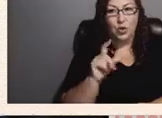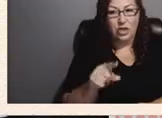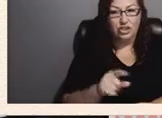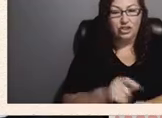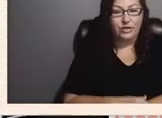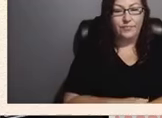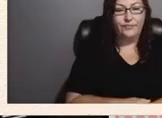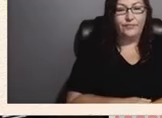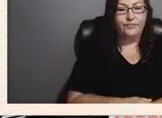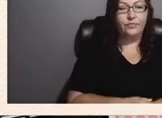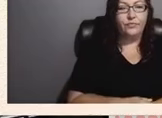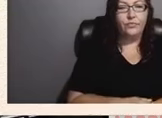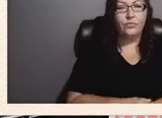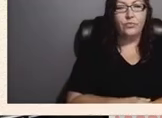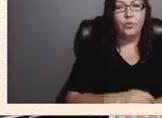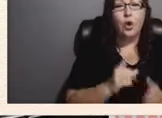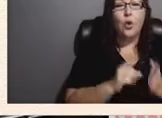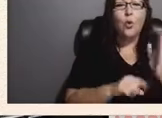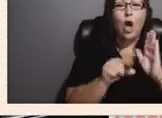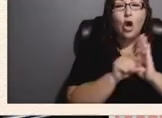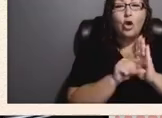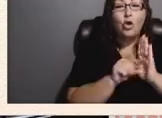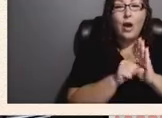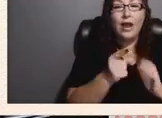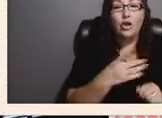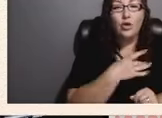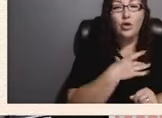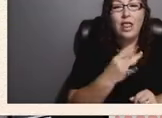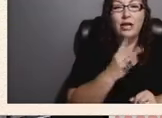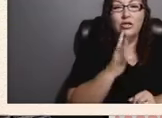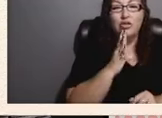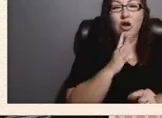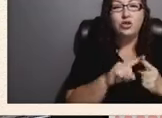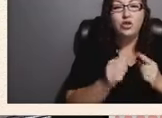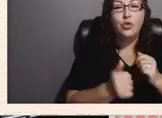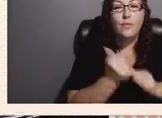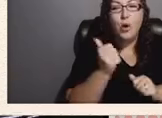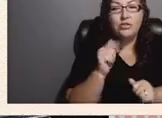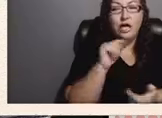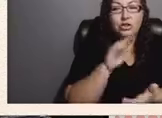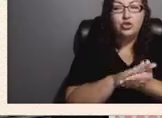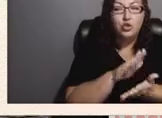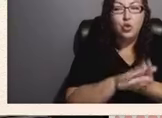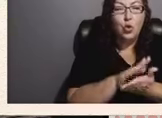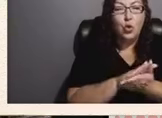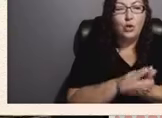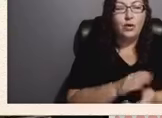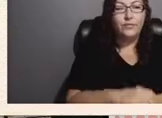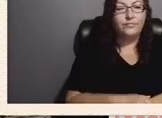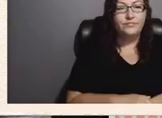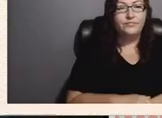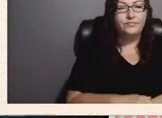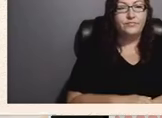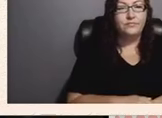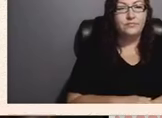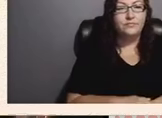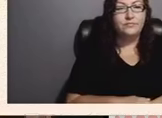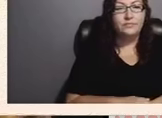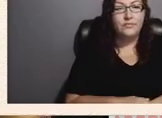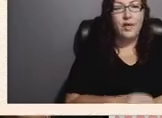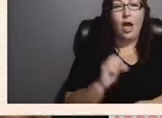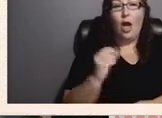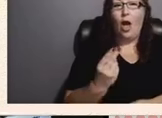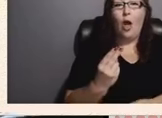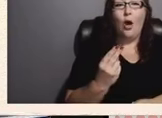What grade do you like to talk to the most at schools? What grade do you like to talk to the most at schools? Oh, the little